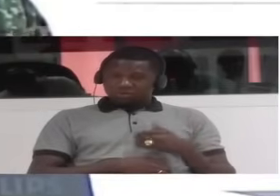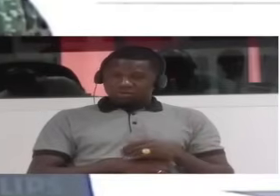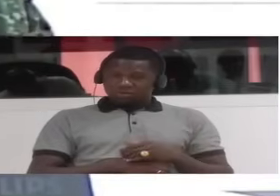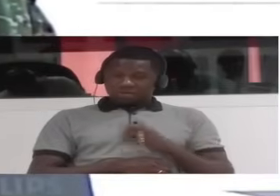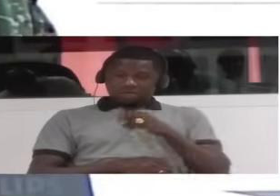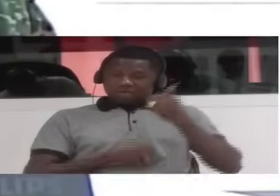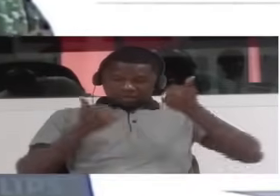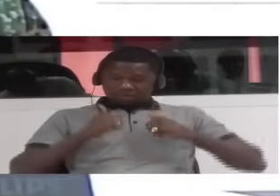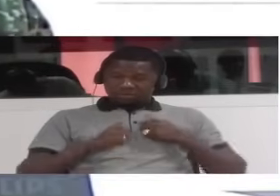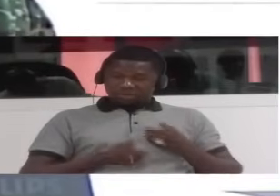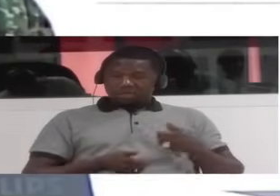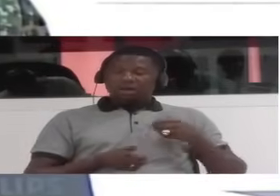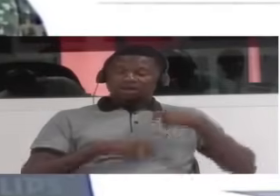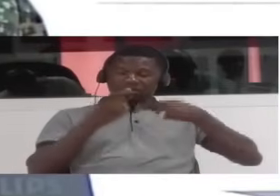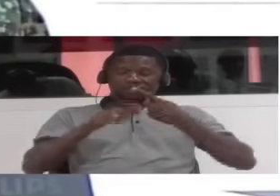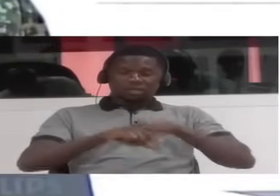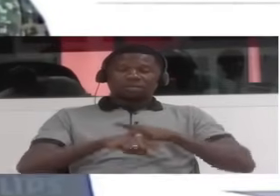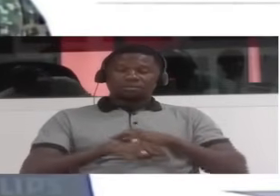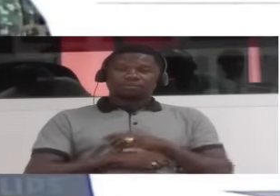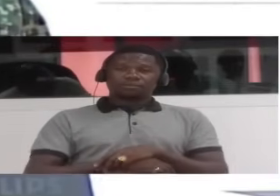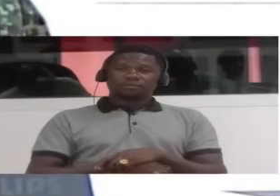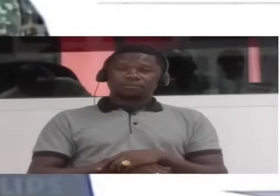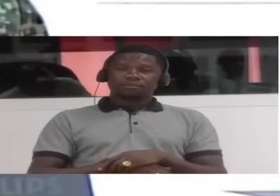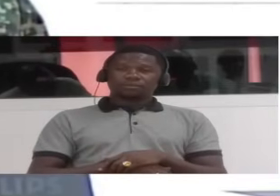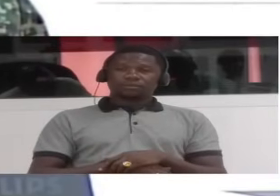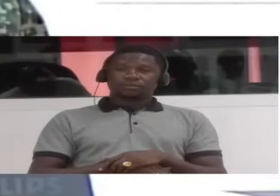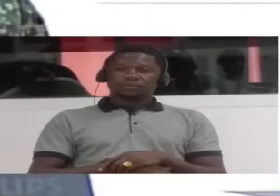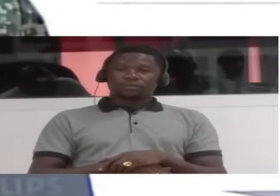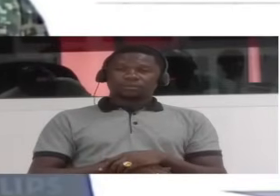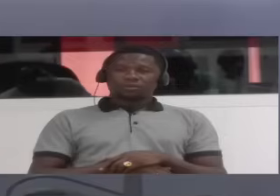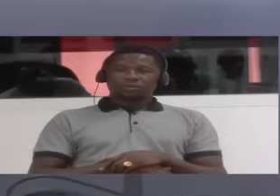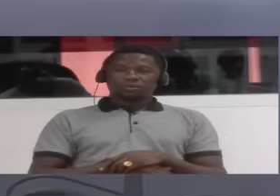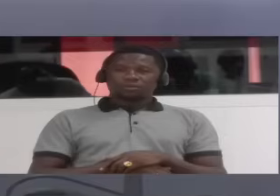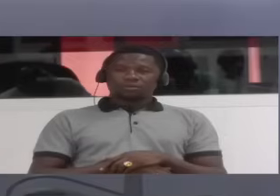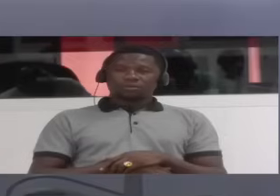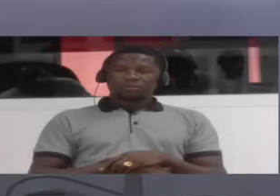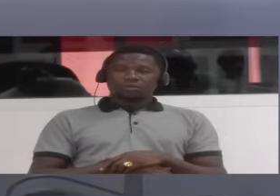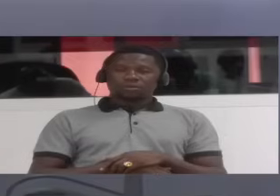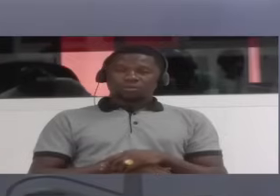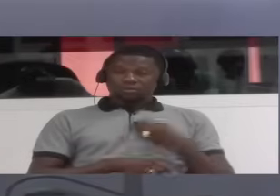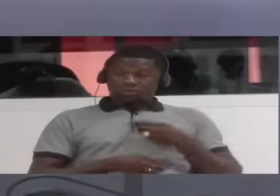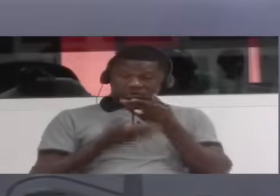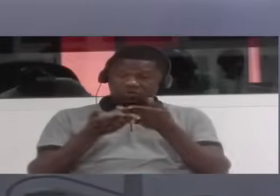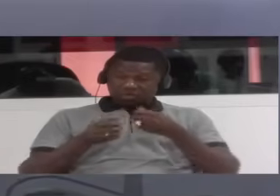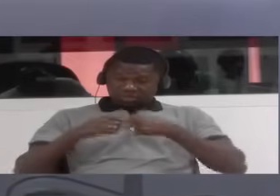It happens along the time. But were you also trained to be killers?